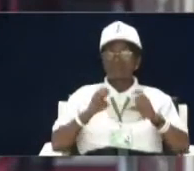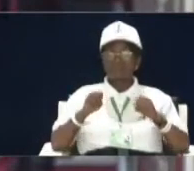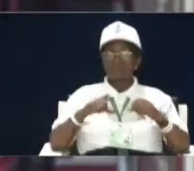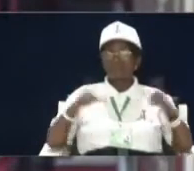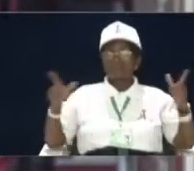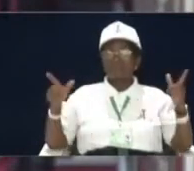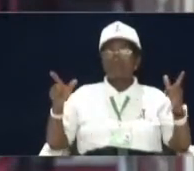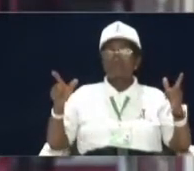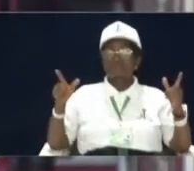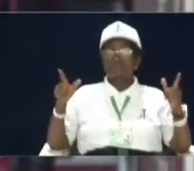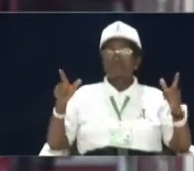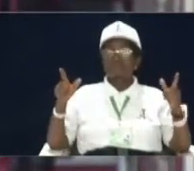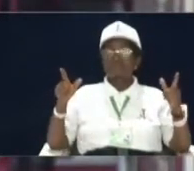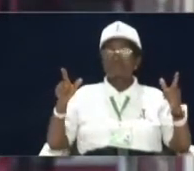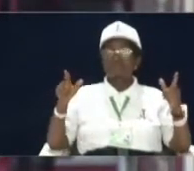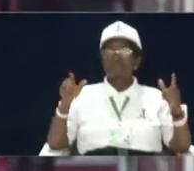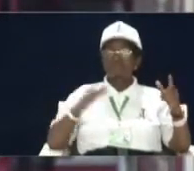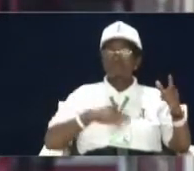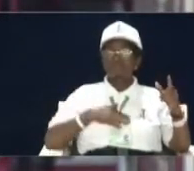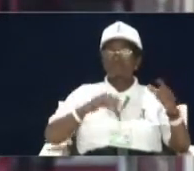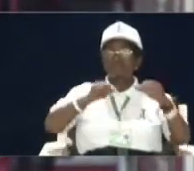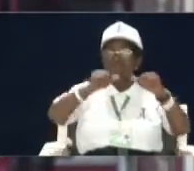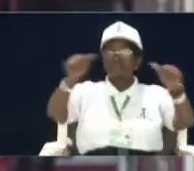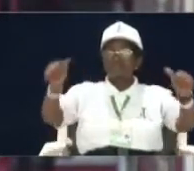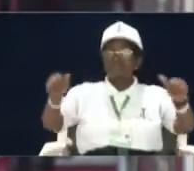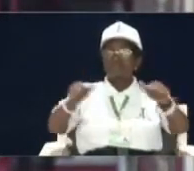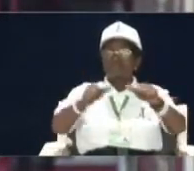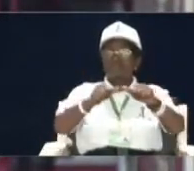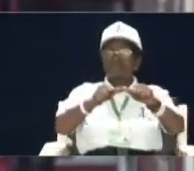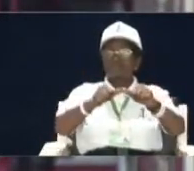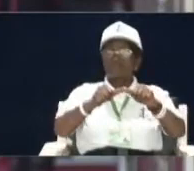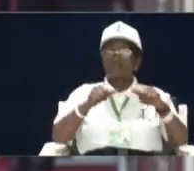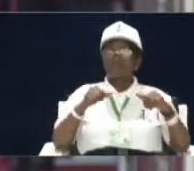Enlarge my coast.